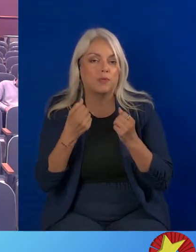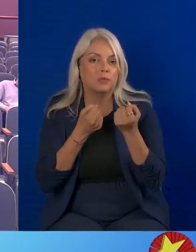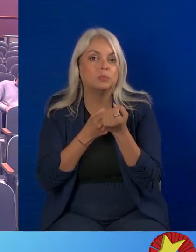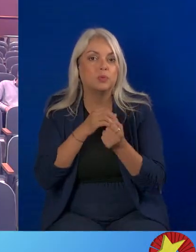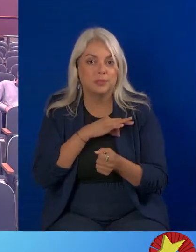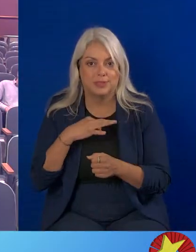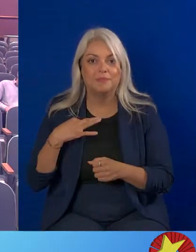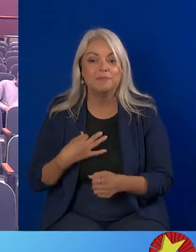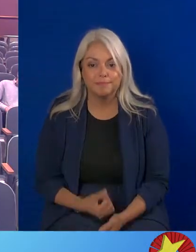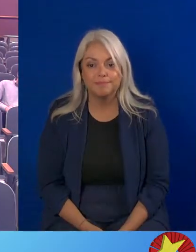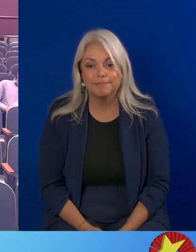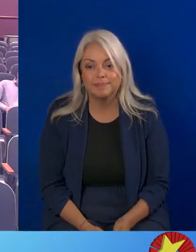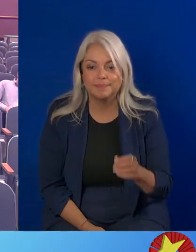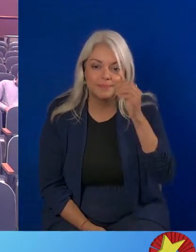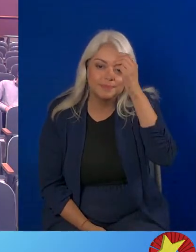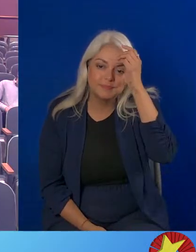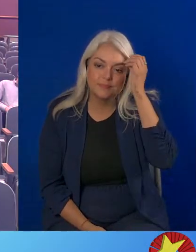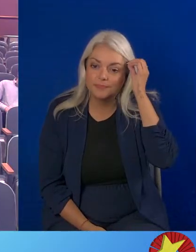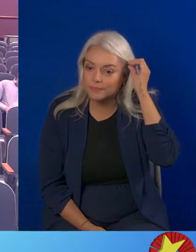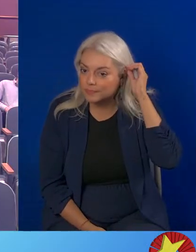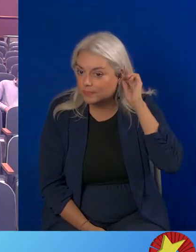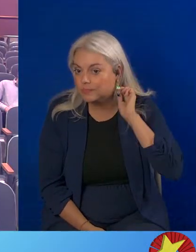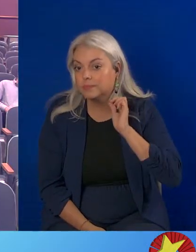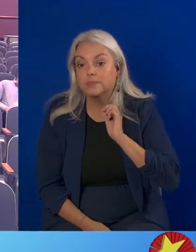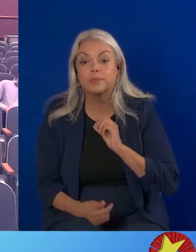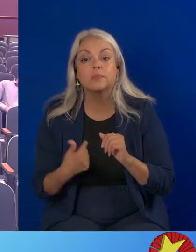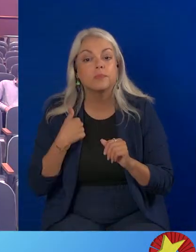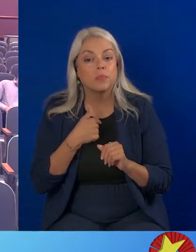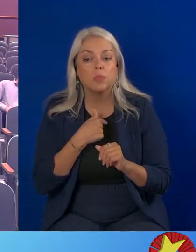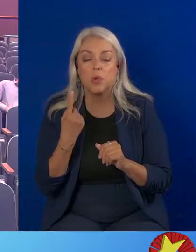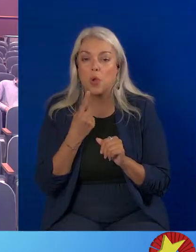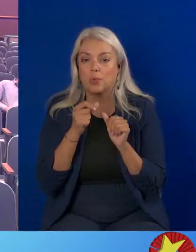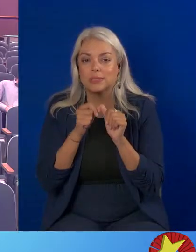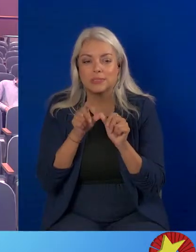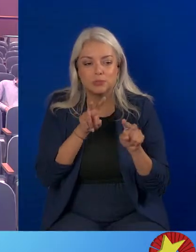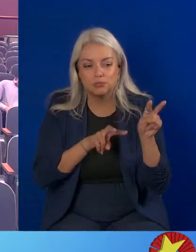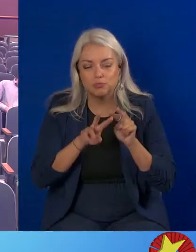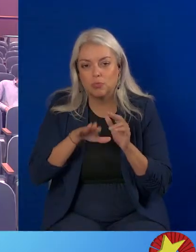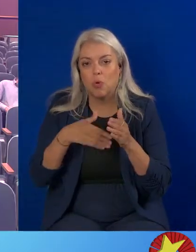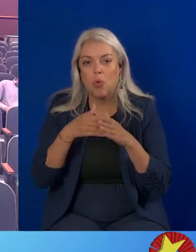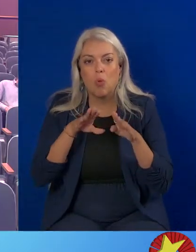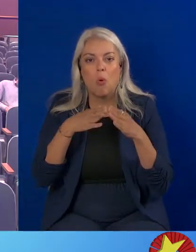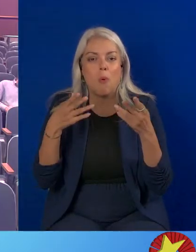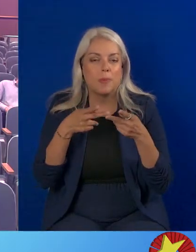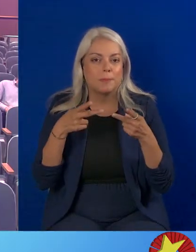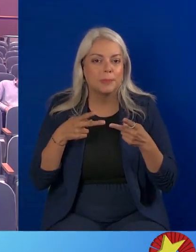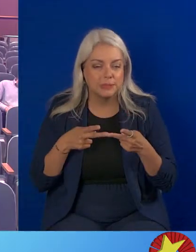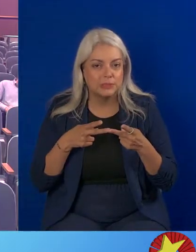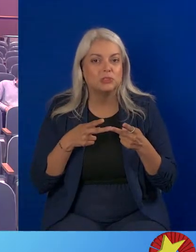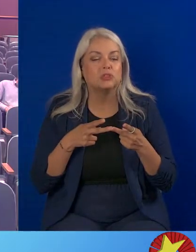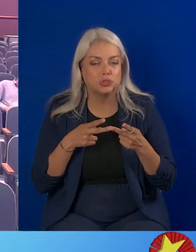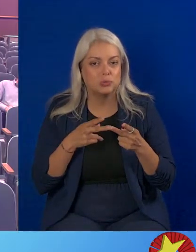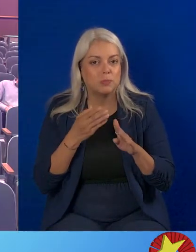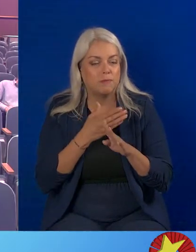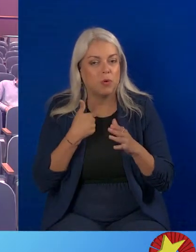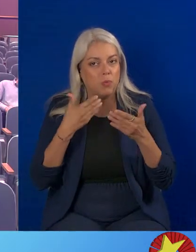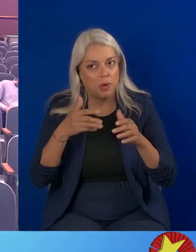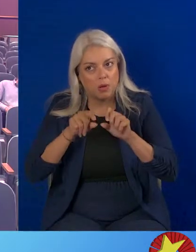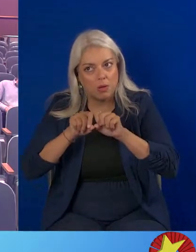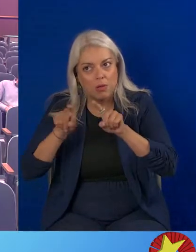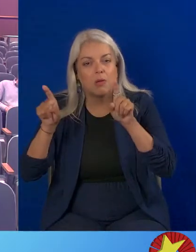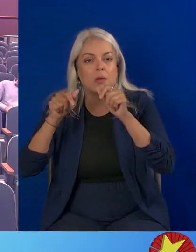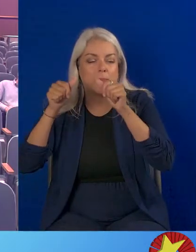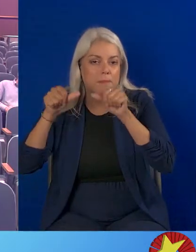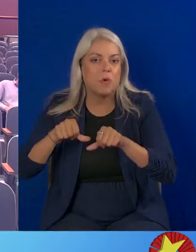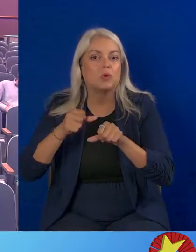staff. We continue to review all positions that are open prior to posting to ensure that they are required